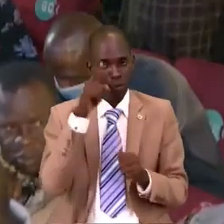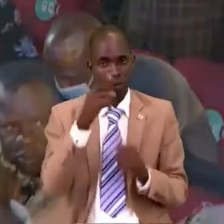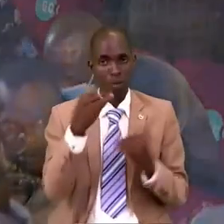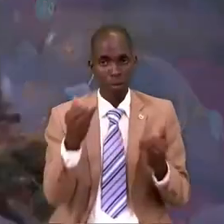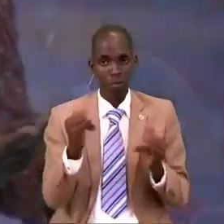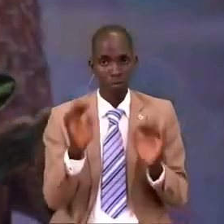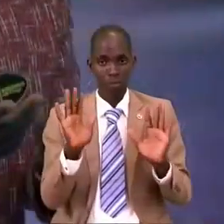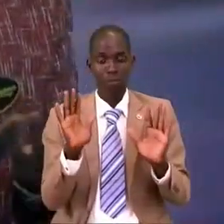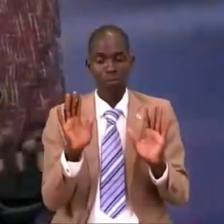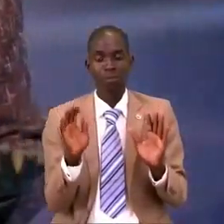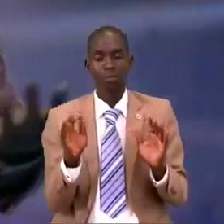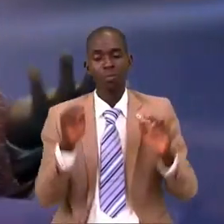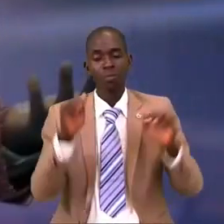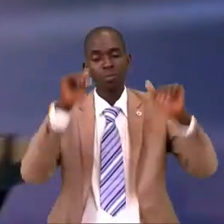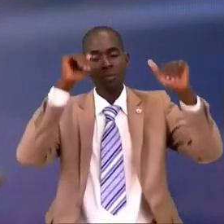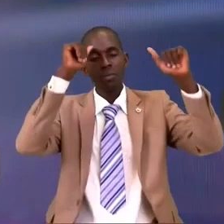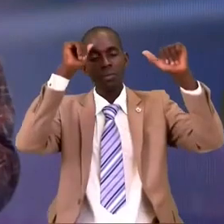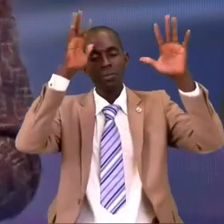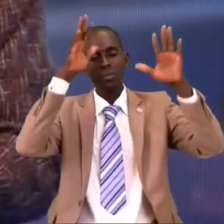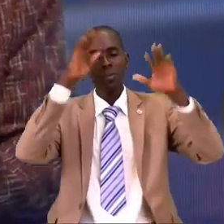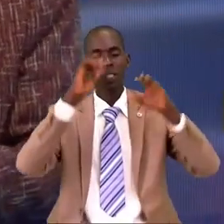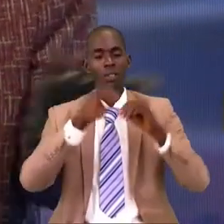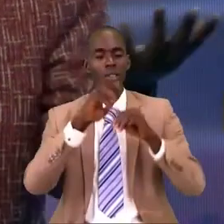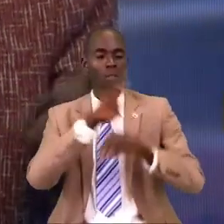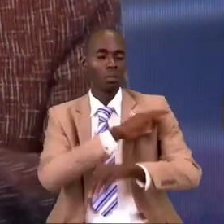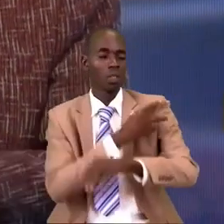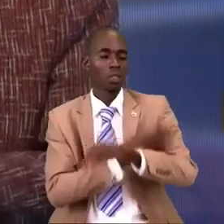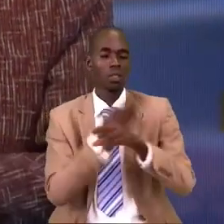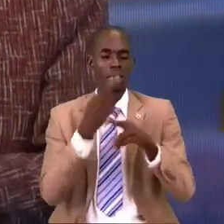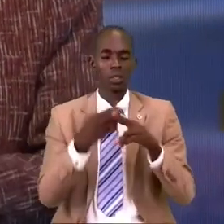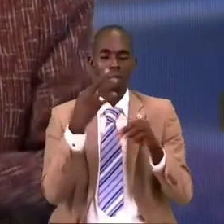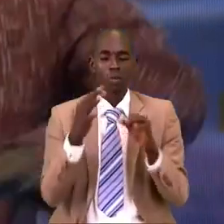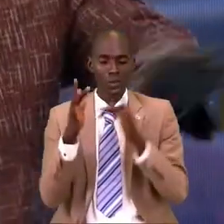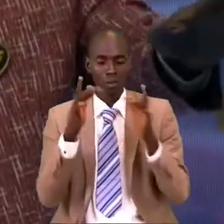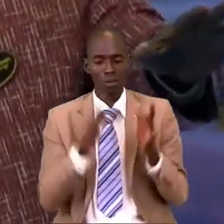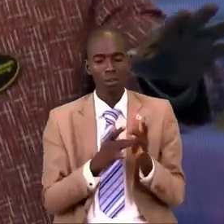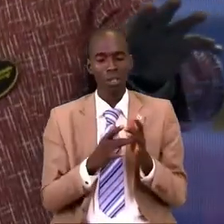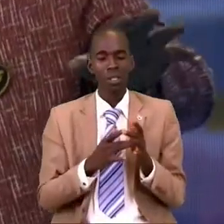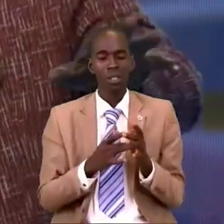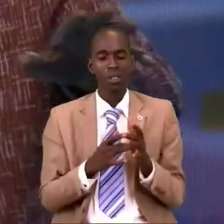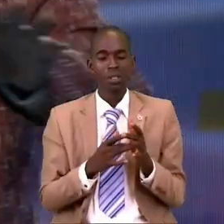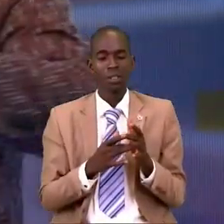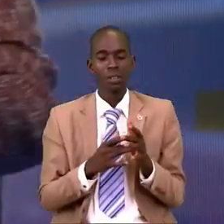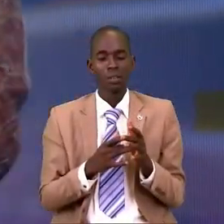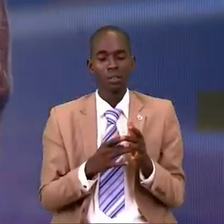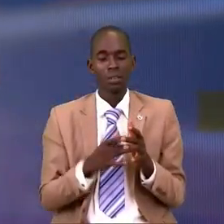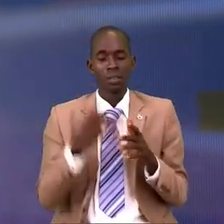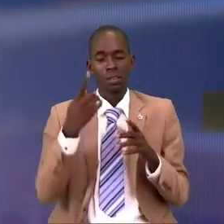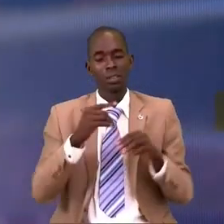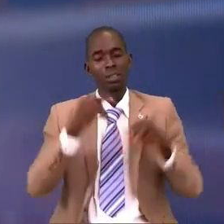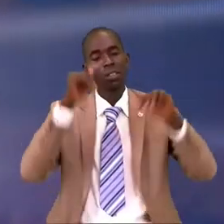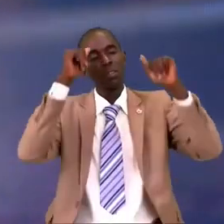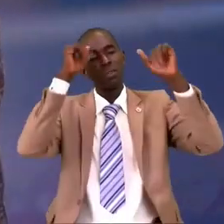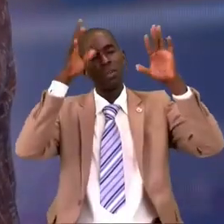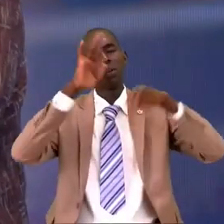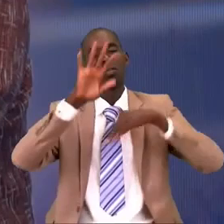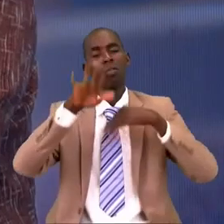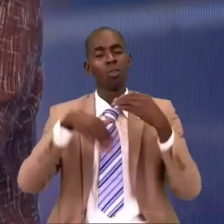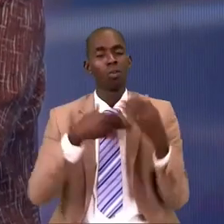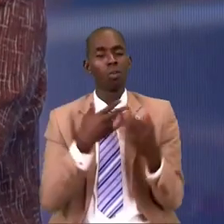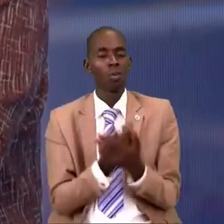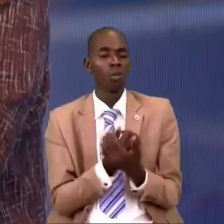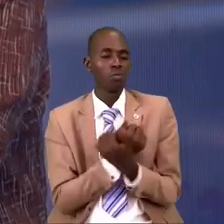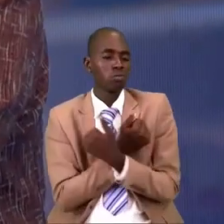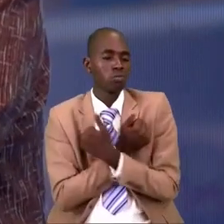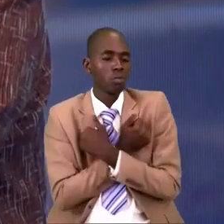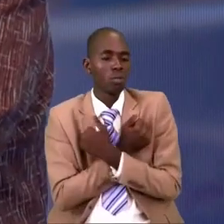all compassion, of all mercies, of all love, you love all your people. That's why you sent